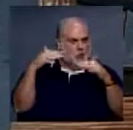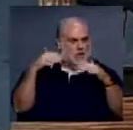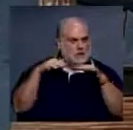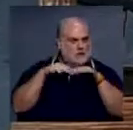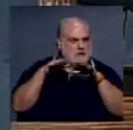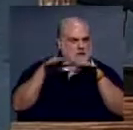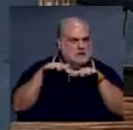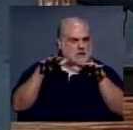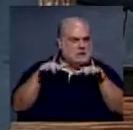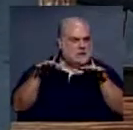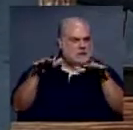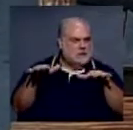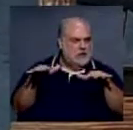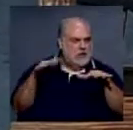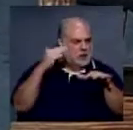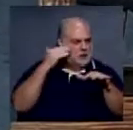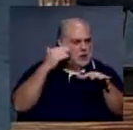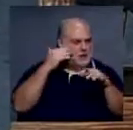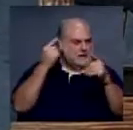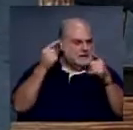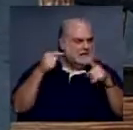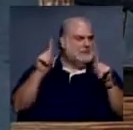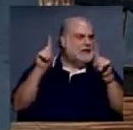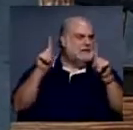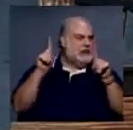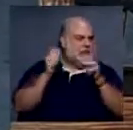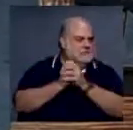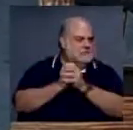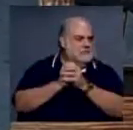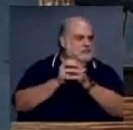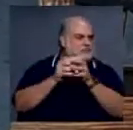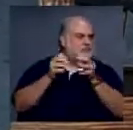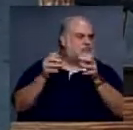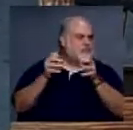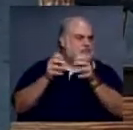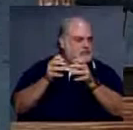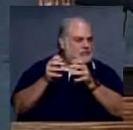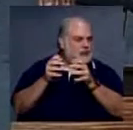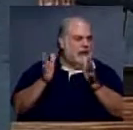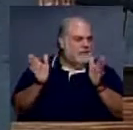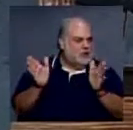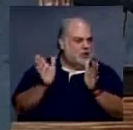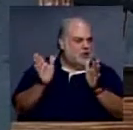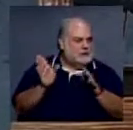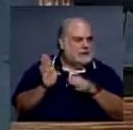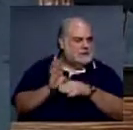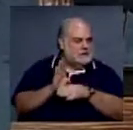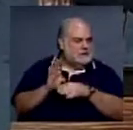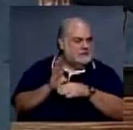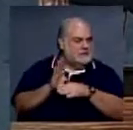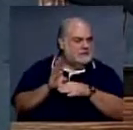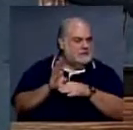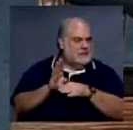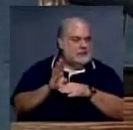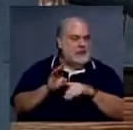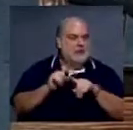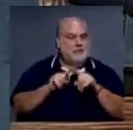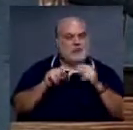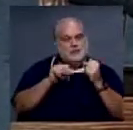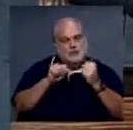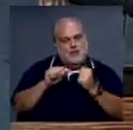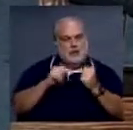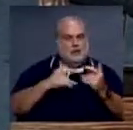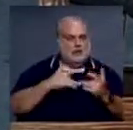know what's been successful in the neighborhood. I've watched it grow, and I've encouraged all those businesses. I'm just concerned, as are